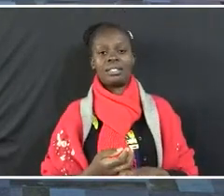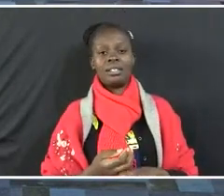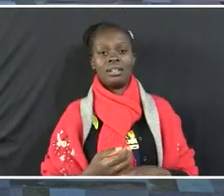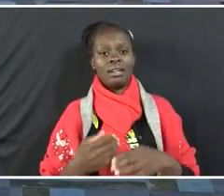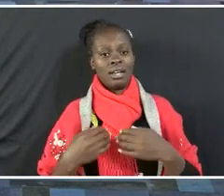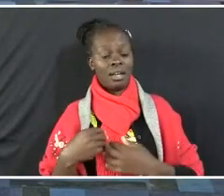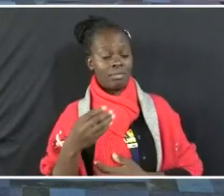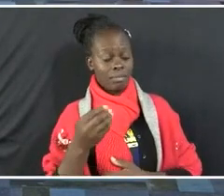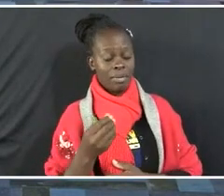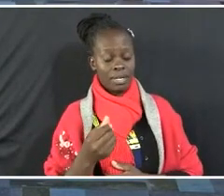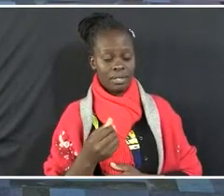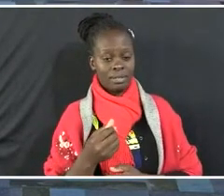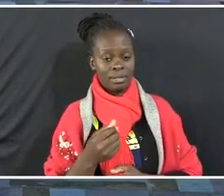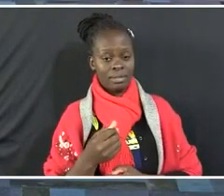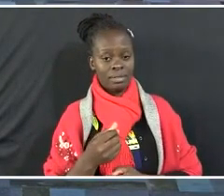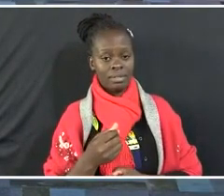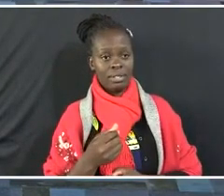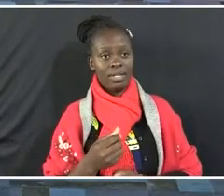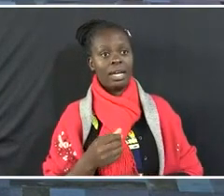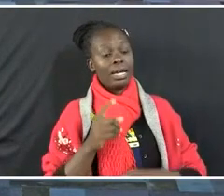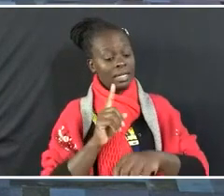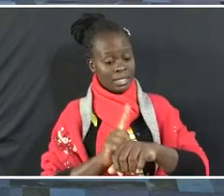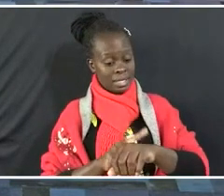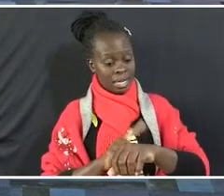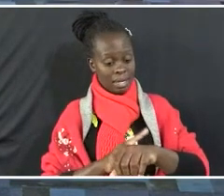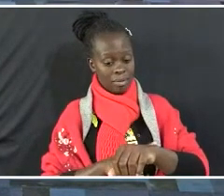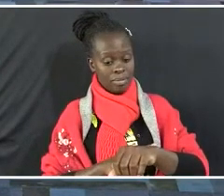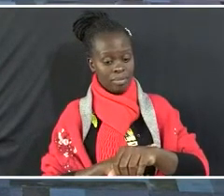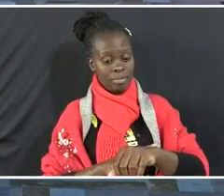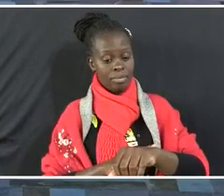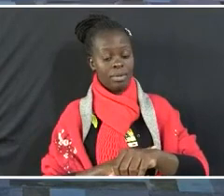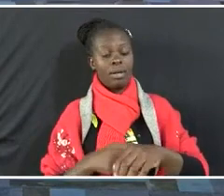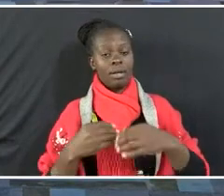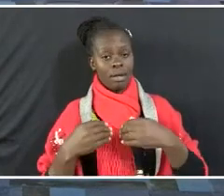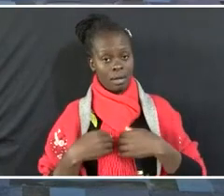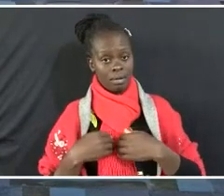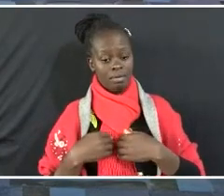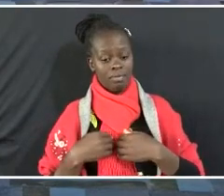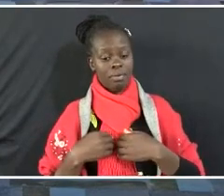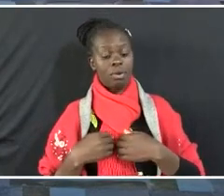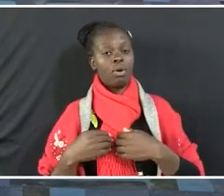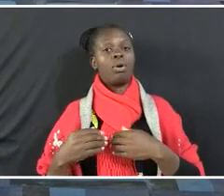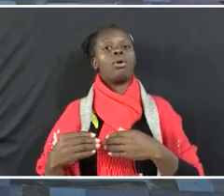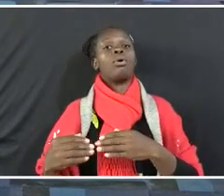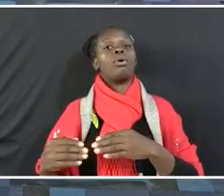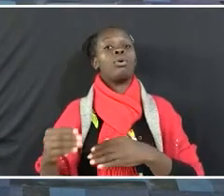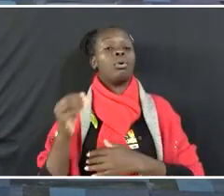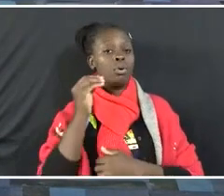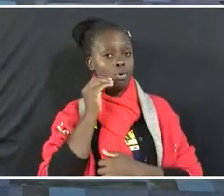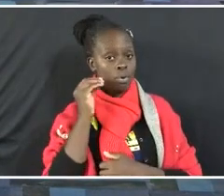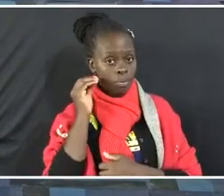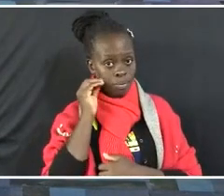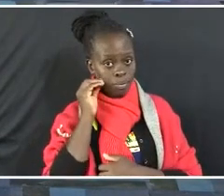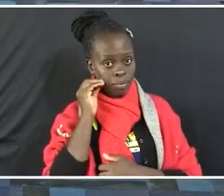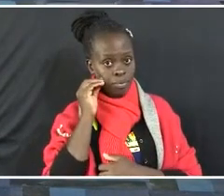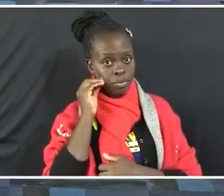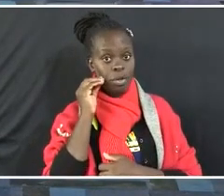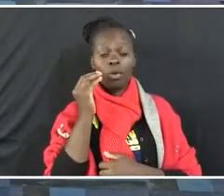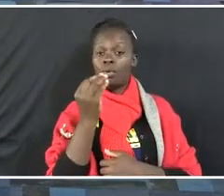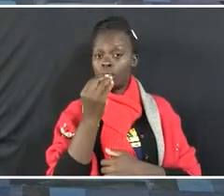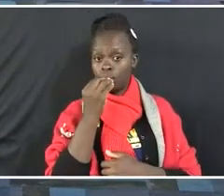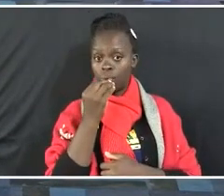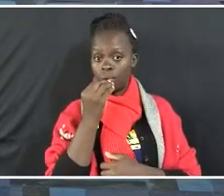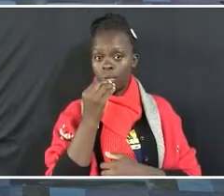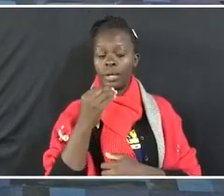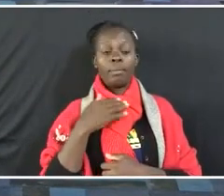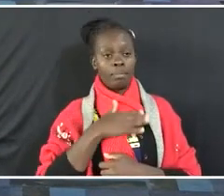you can do is once you have been given a room, please behave like you deserve the room. Otherwise, I